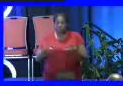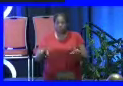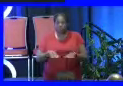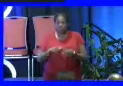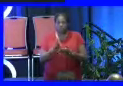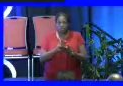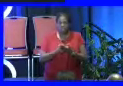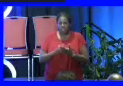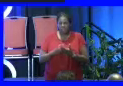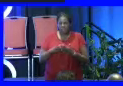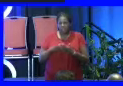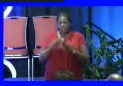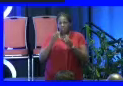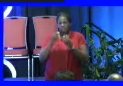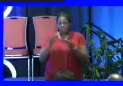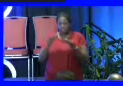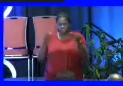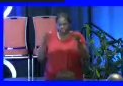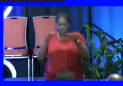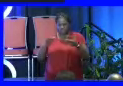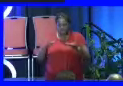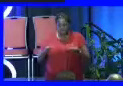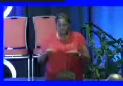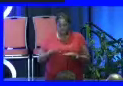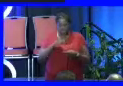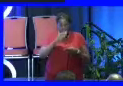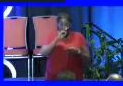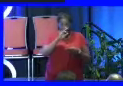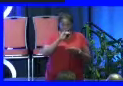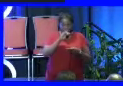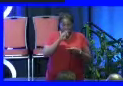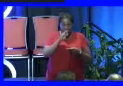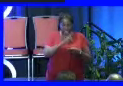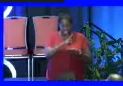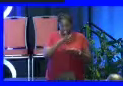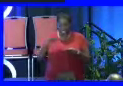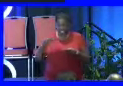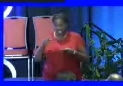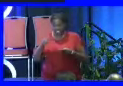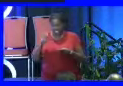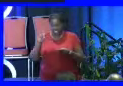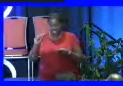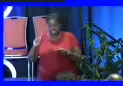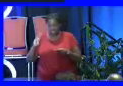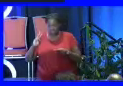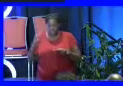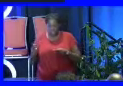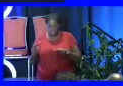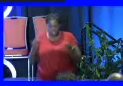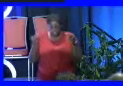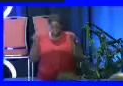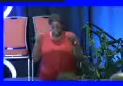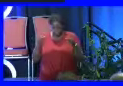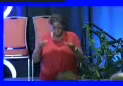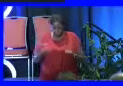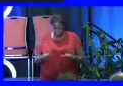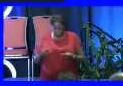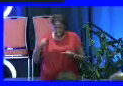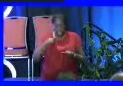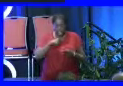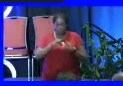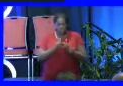data matching between Medicaid and this data warehouse that exists? We have all this data now in there. What can we do with it? At our Medicaid